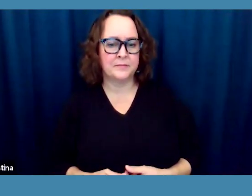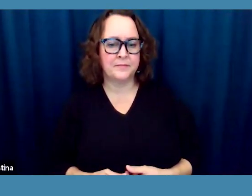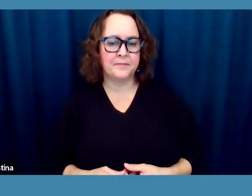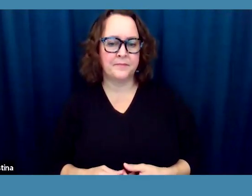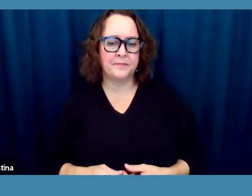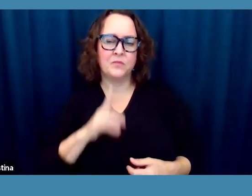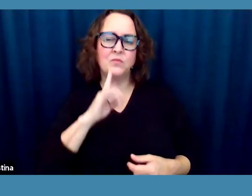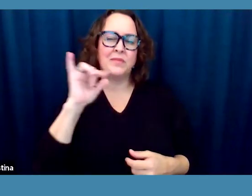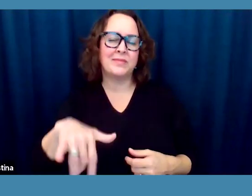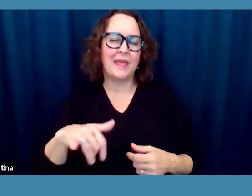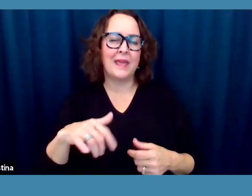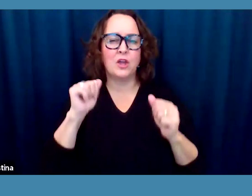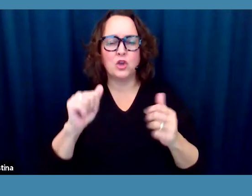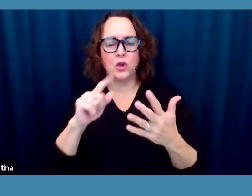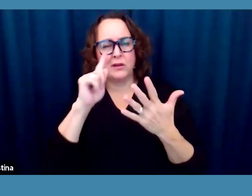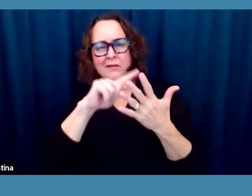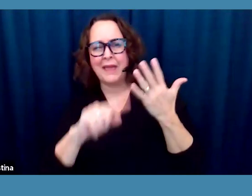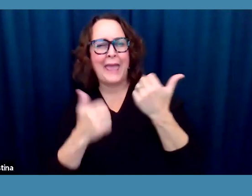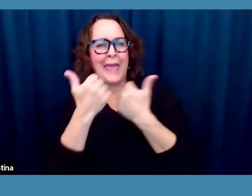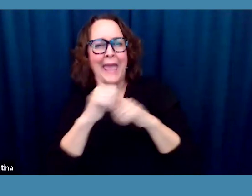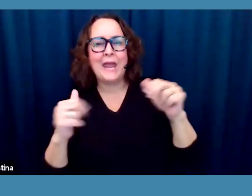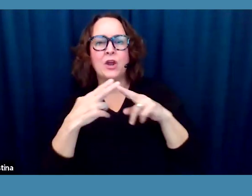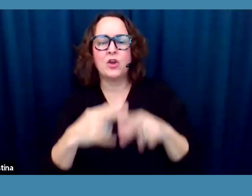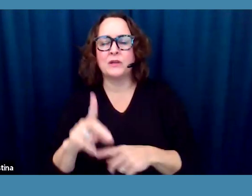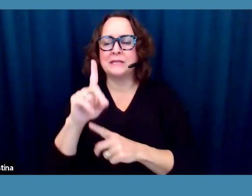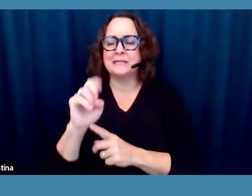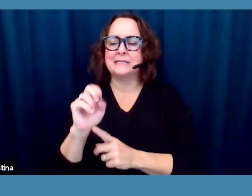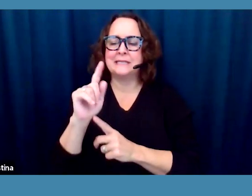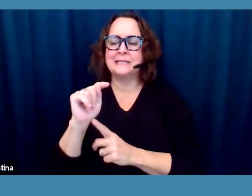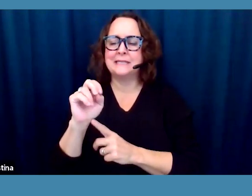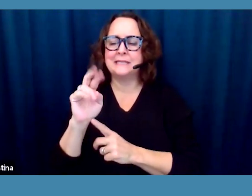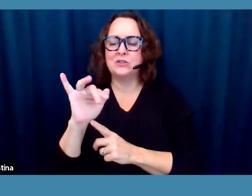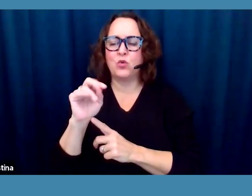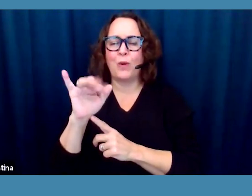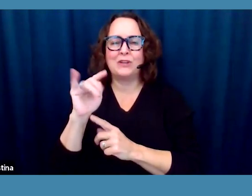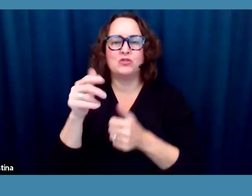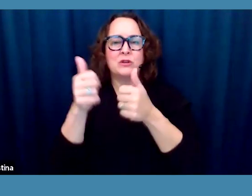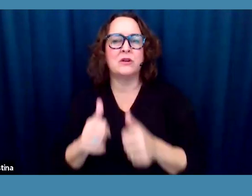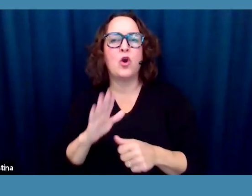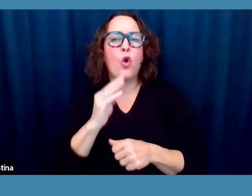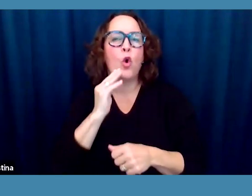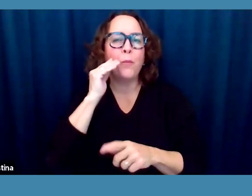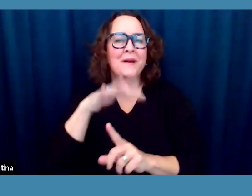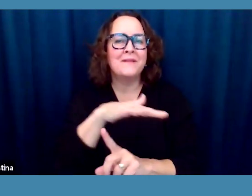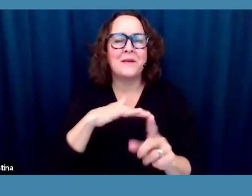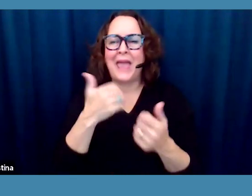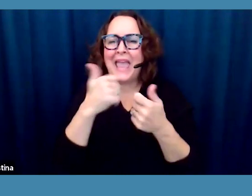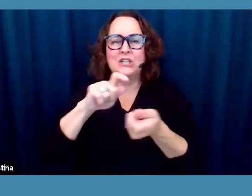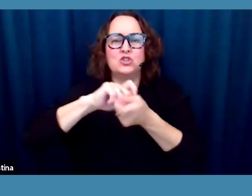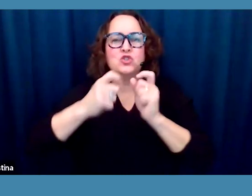of things could constitute a deterioration of your home environment, but it's essentially any change in that home environment that